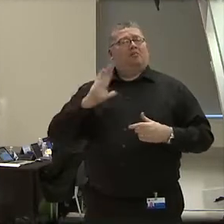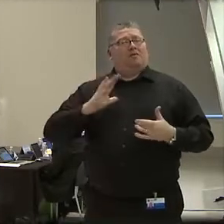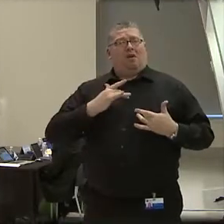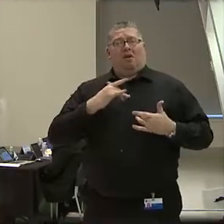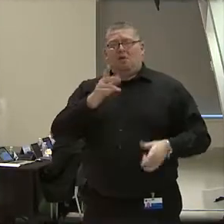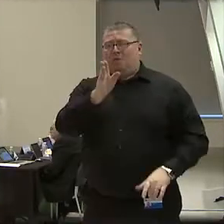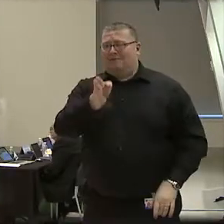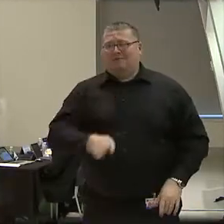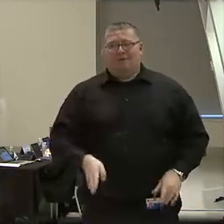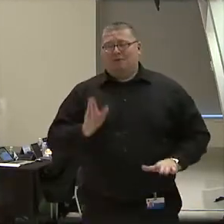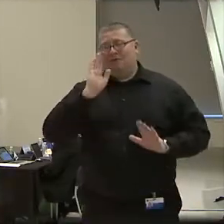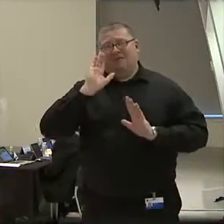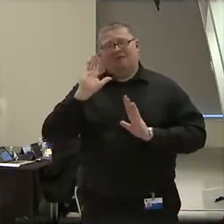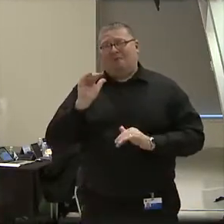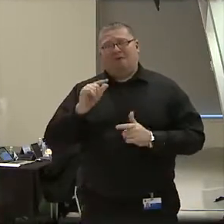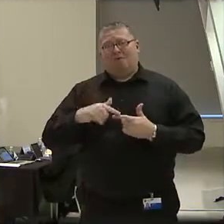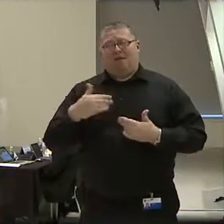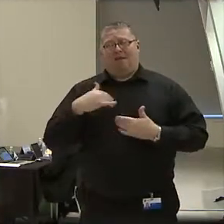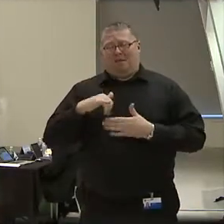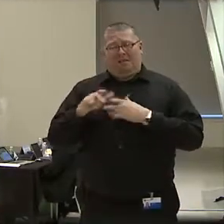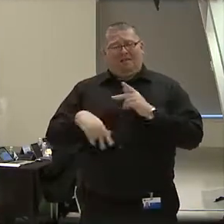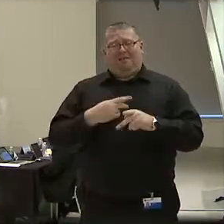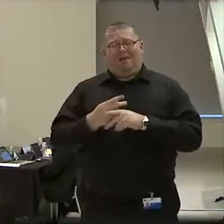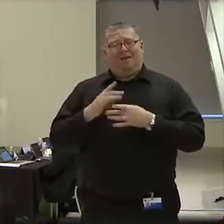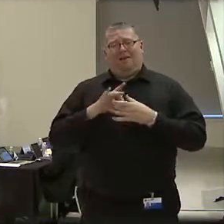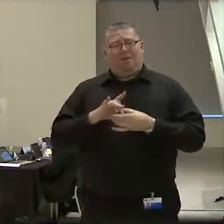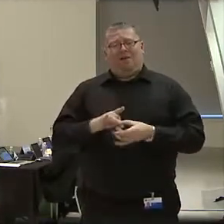never expect them.